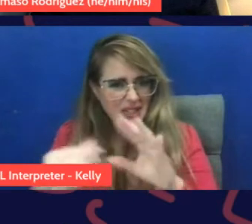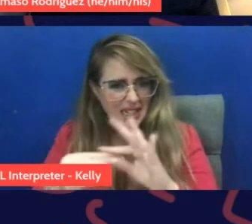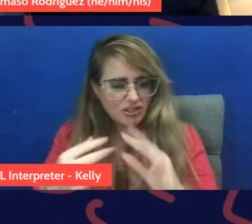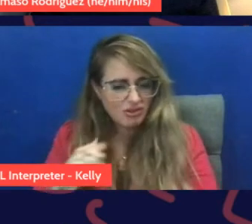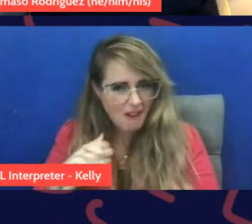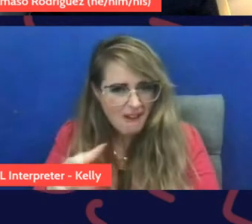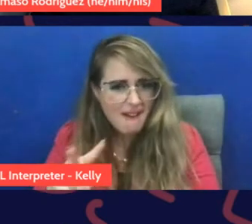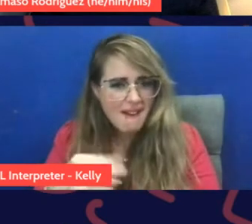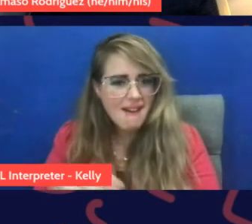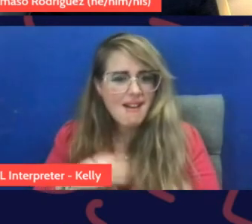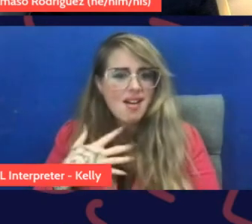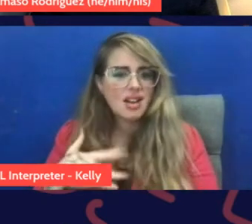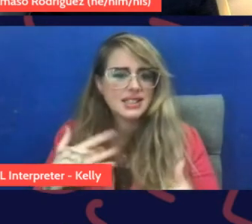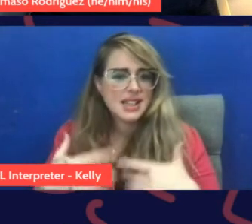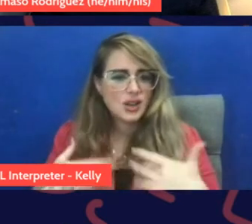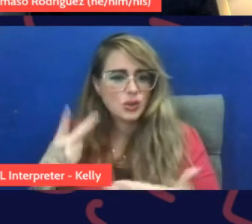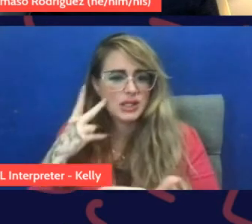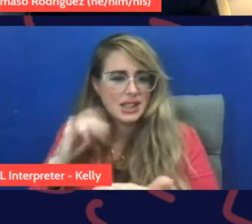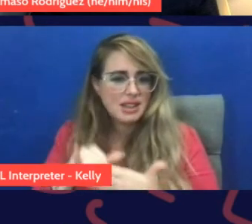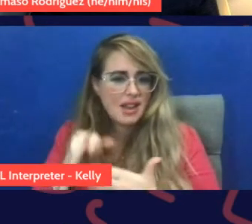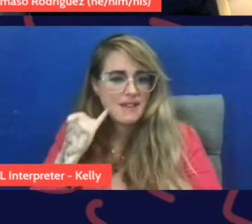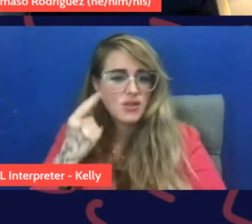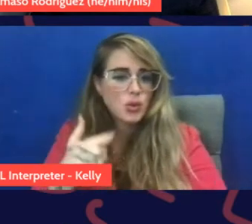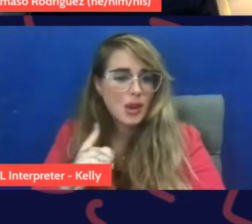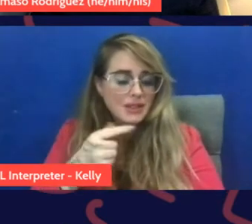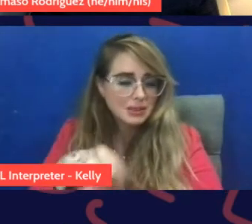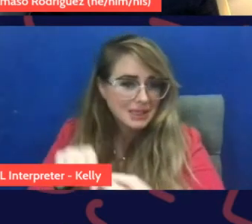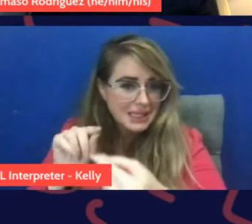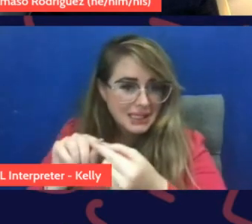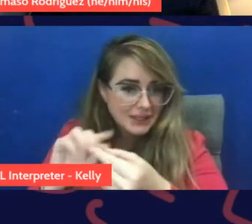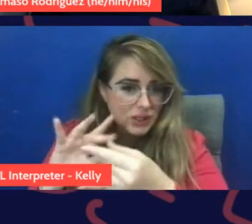to see. So if you have a very specific story